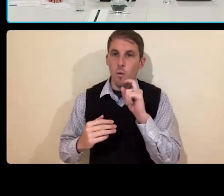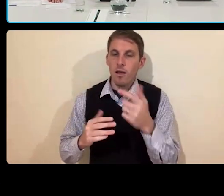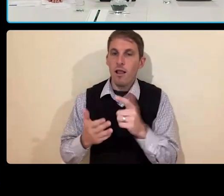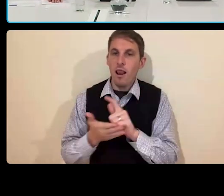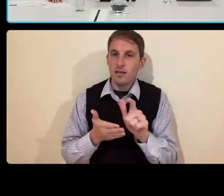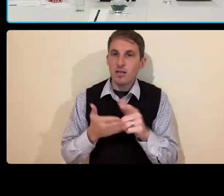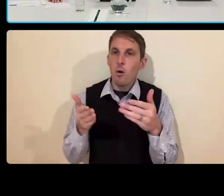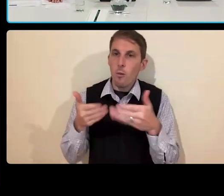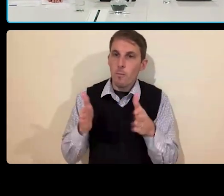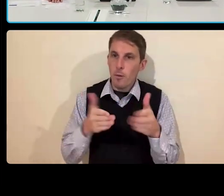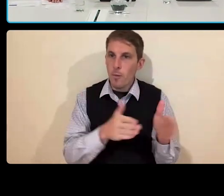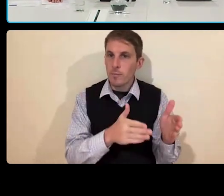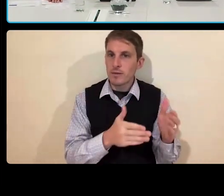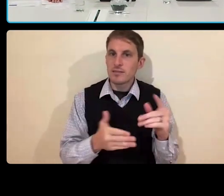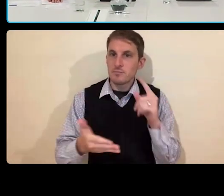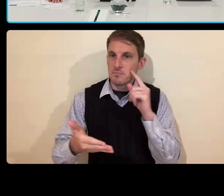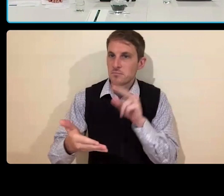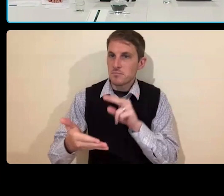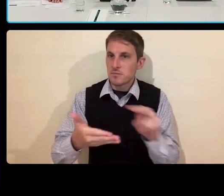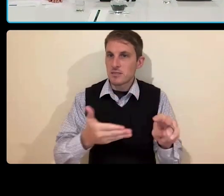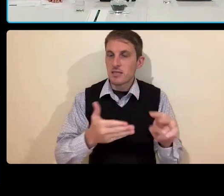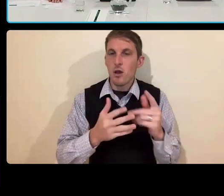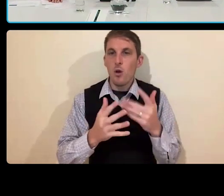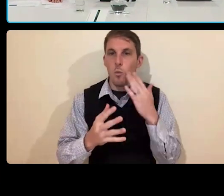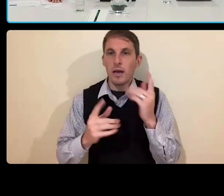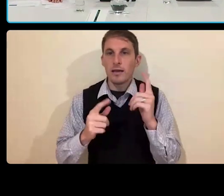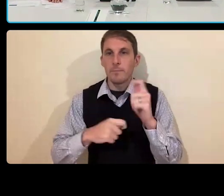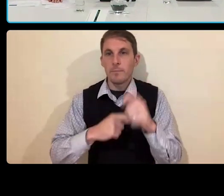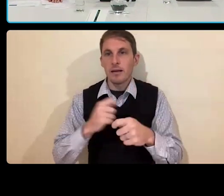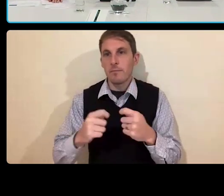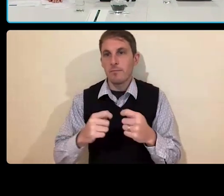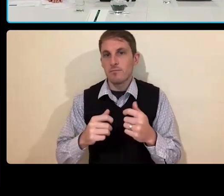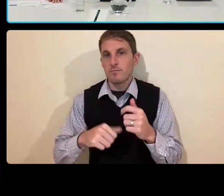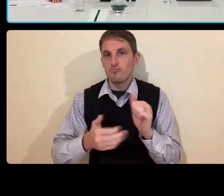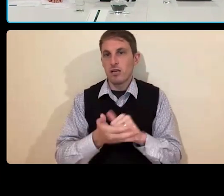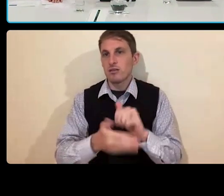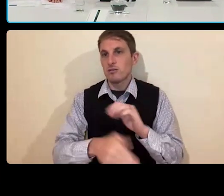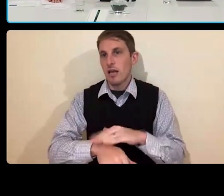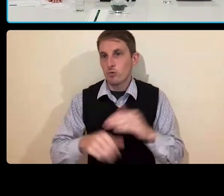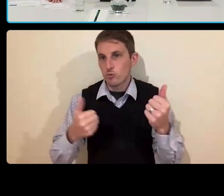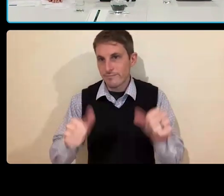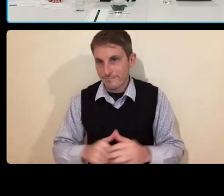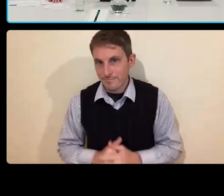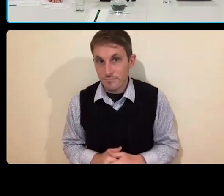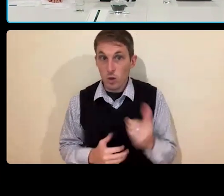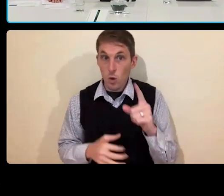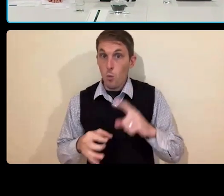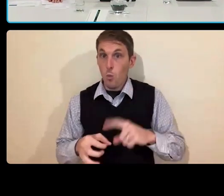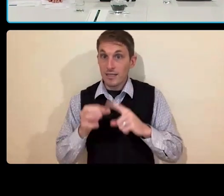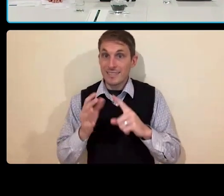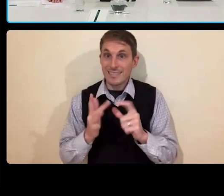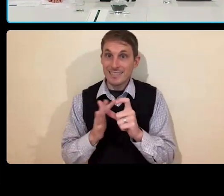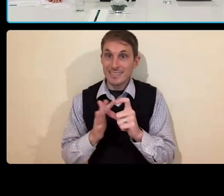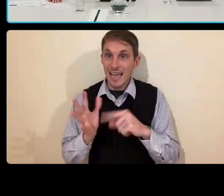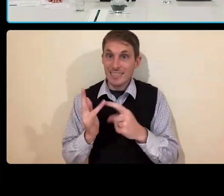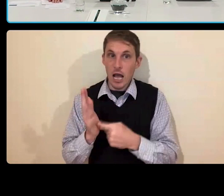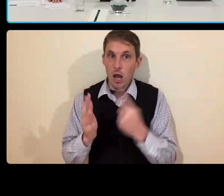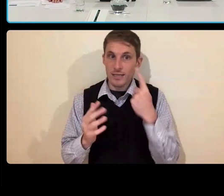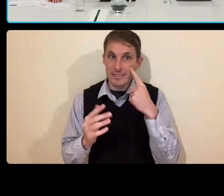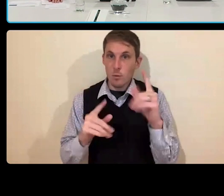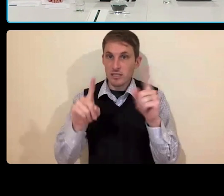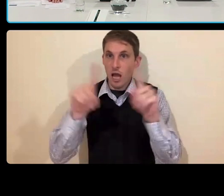to as it becomes useful to you. So quality indicators will appear as a tile on